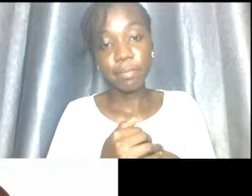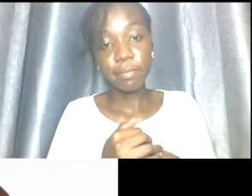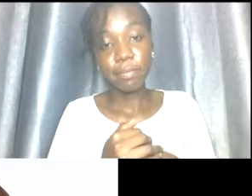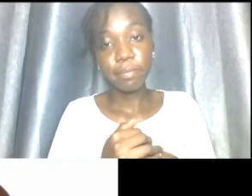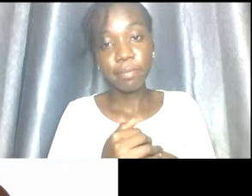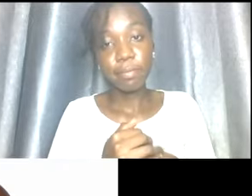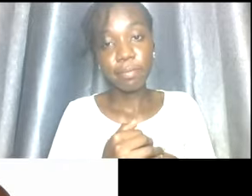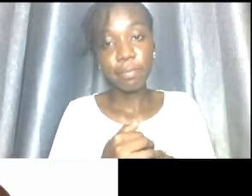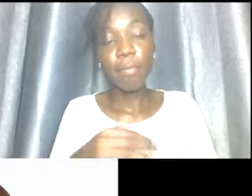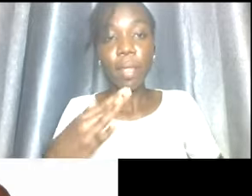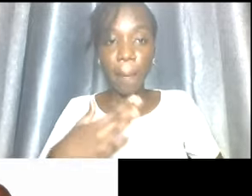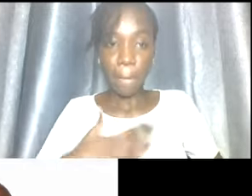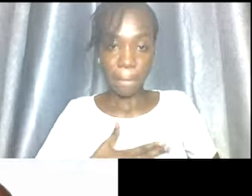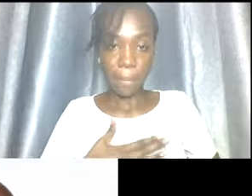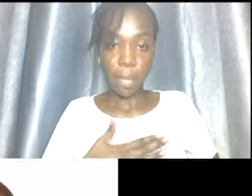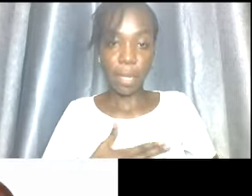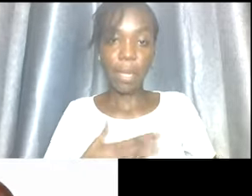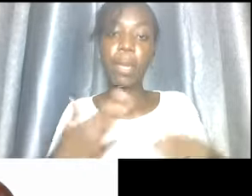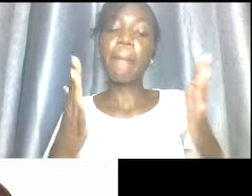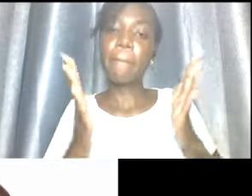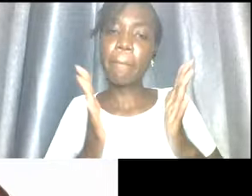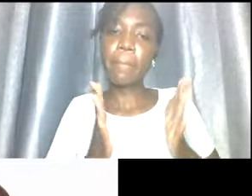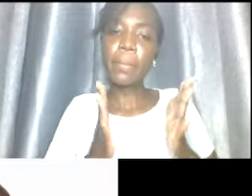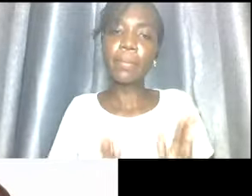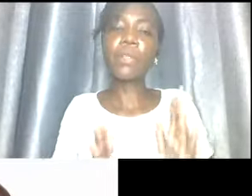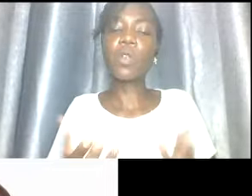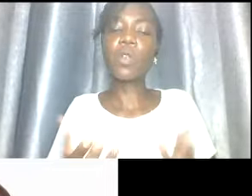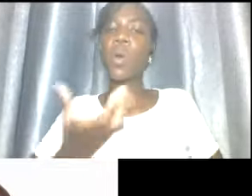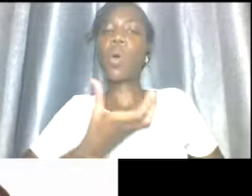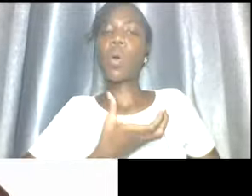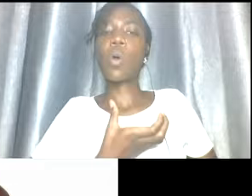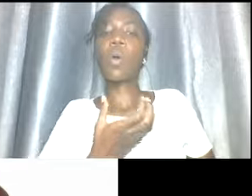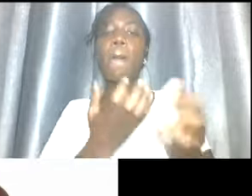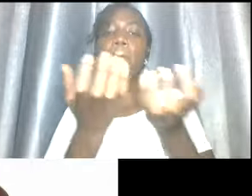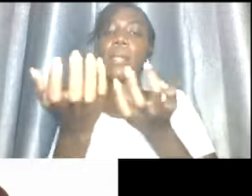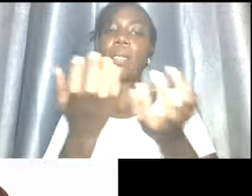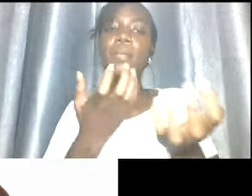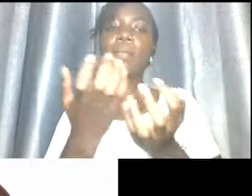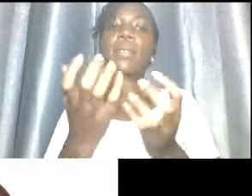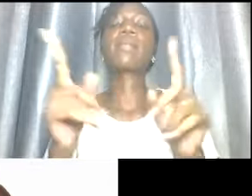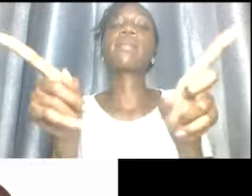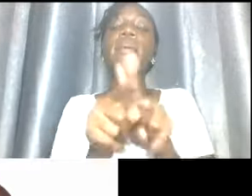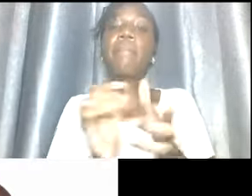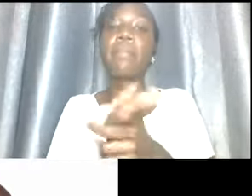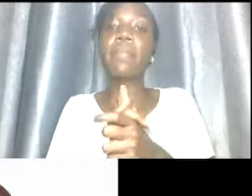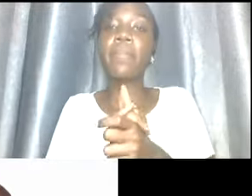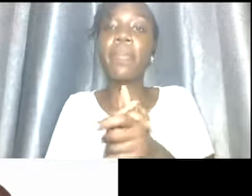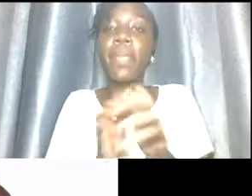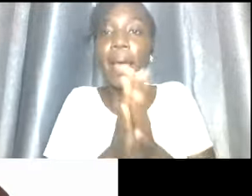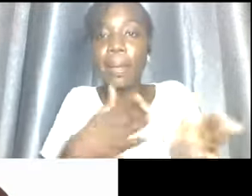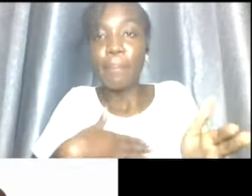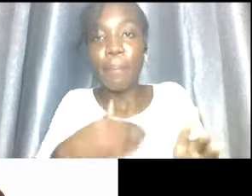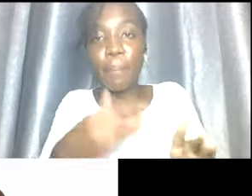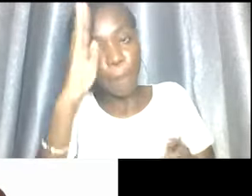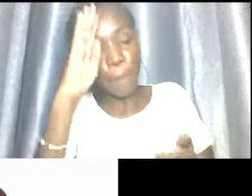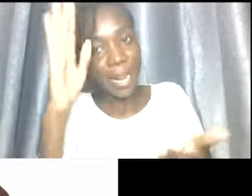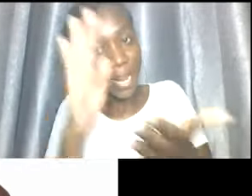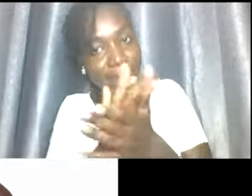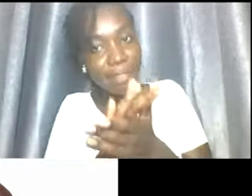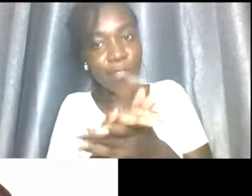I embodied that in my own business as well. I believe in training to